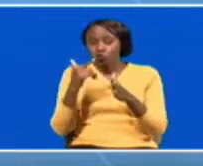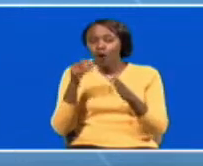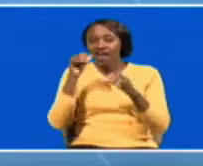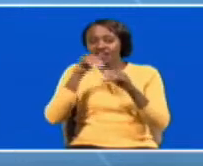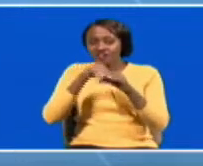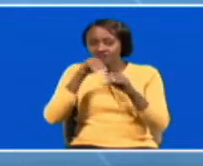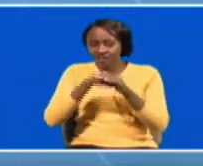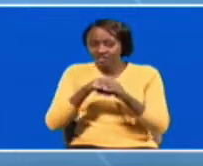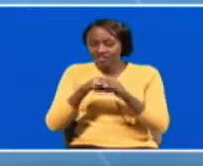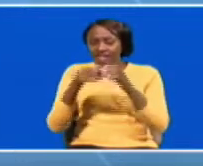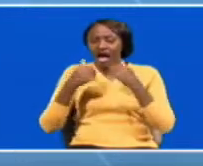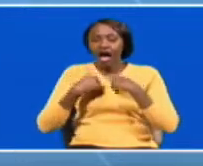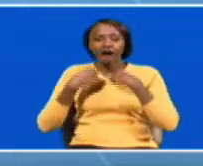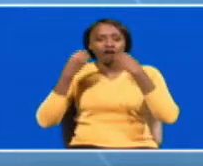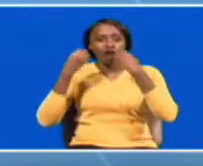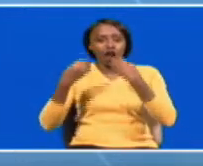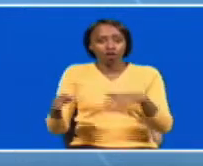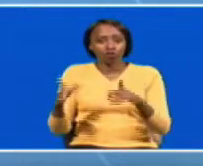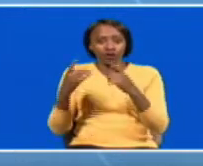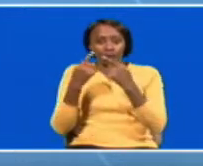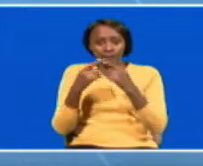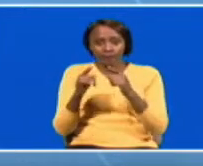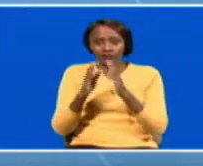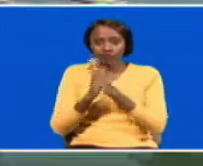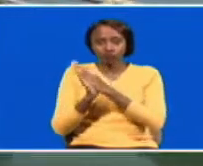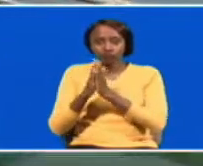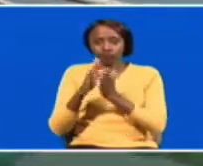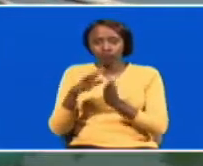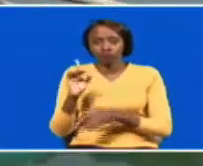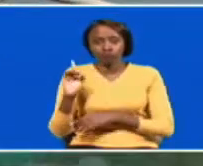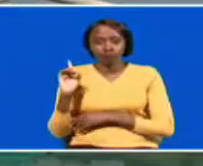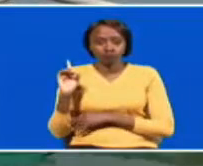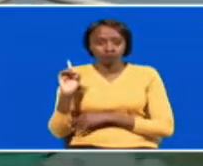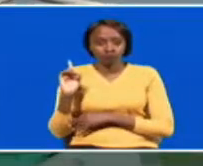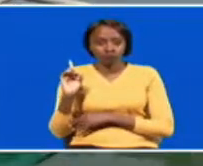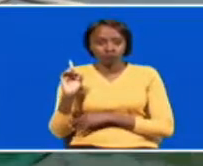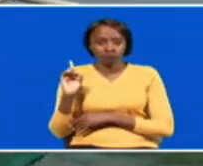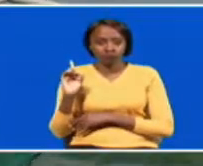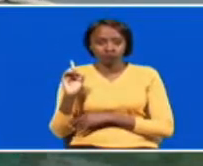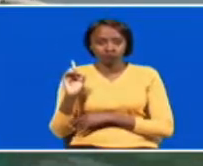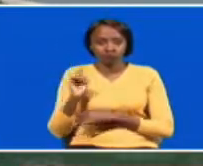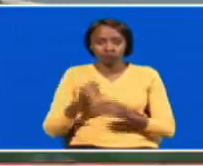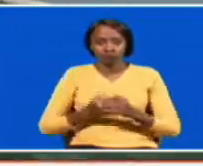business with huge losses. Bramwell Bwire reports.